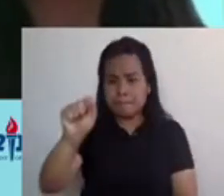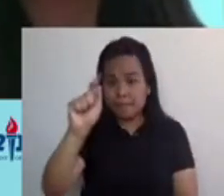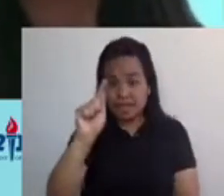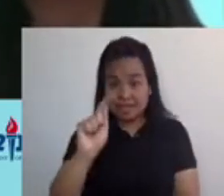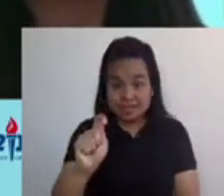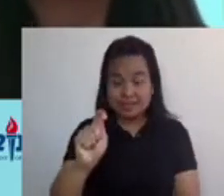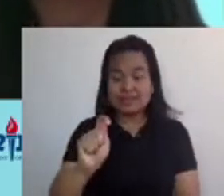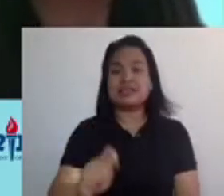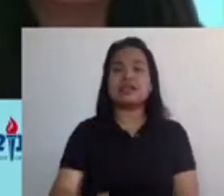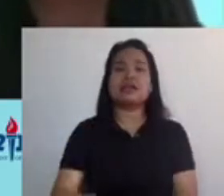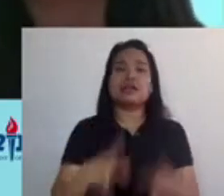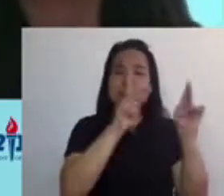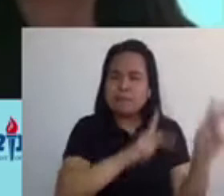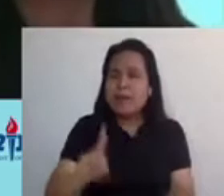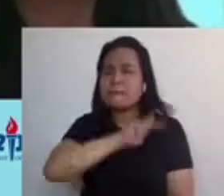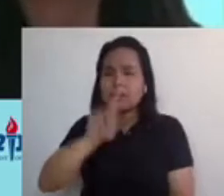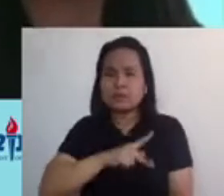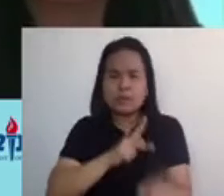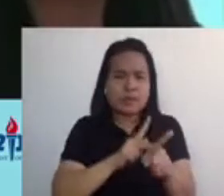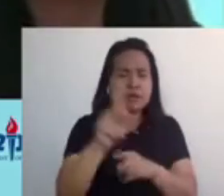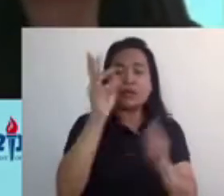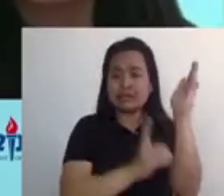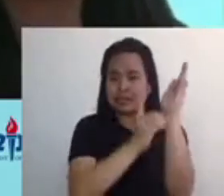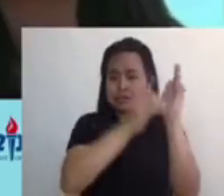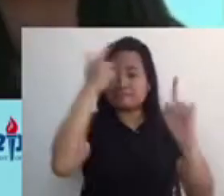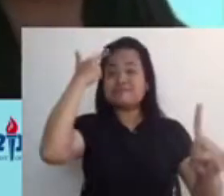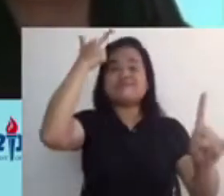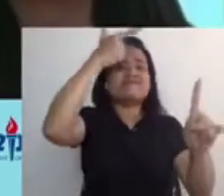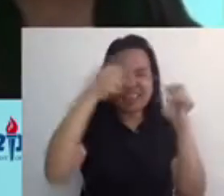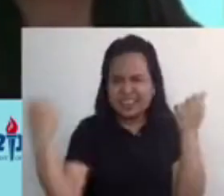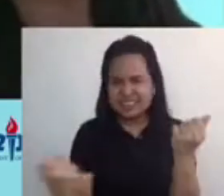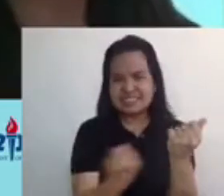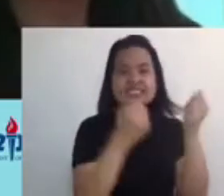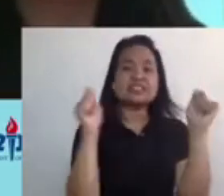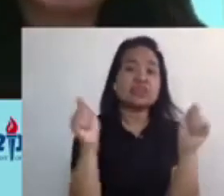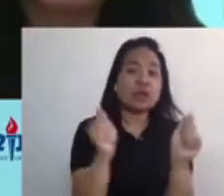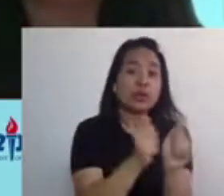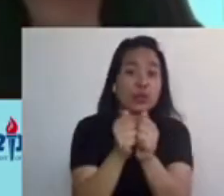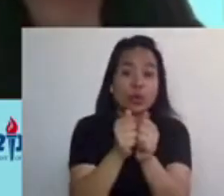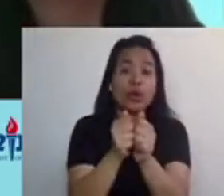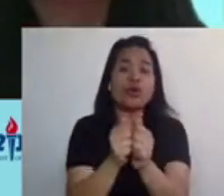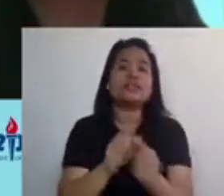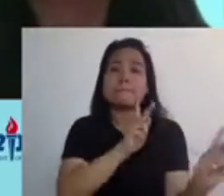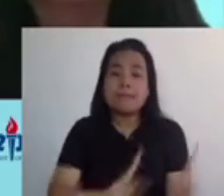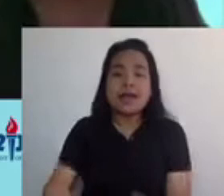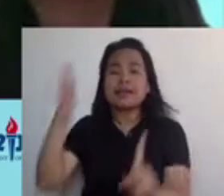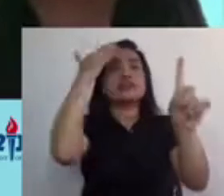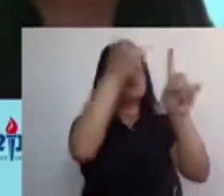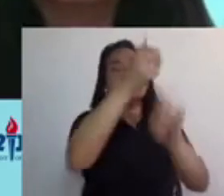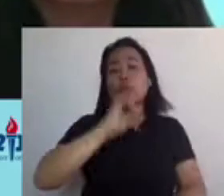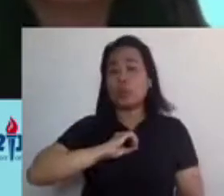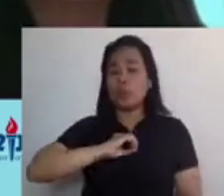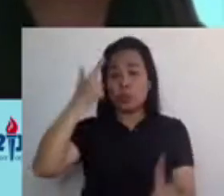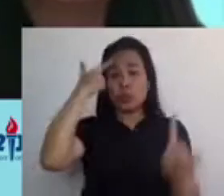personal professional development goals and assist colleagues in planning and achieving their own goals. So again, we have